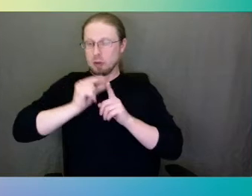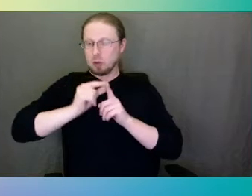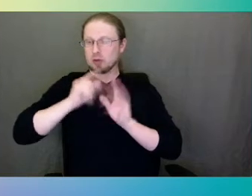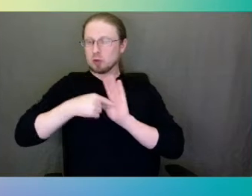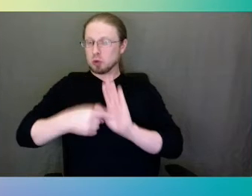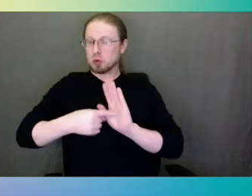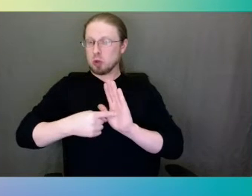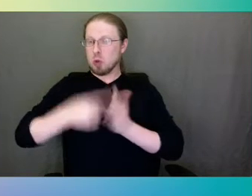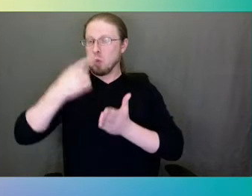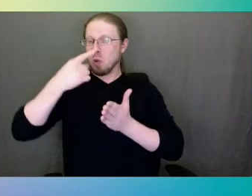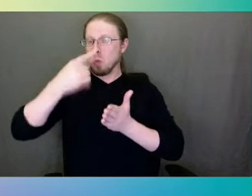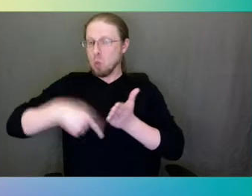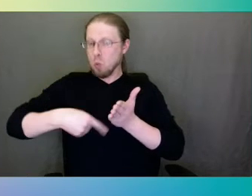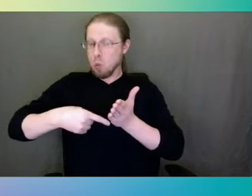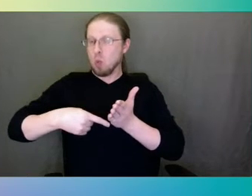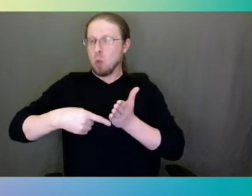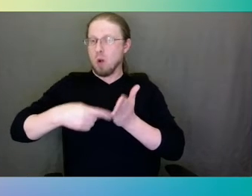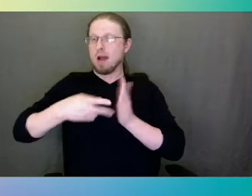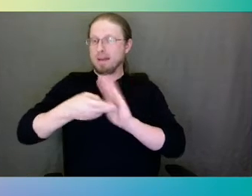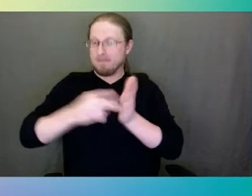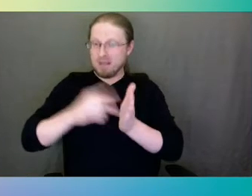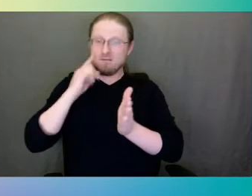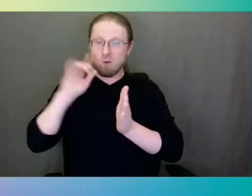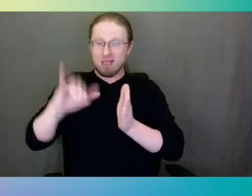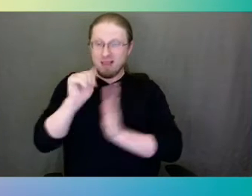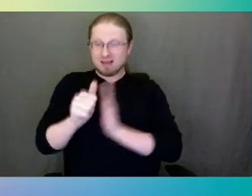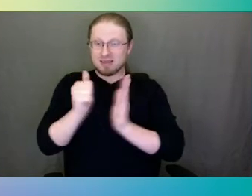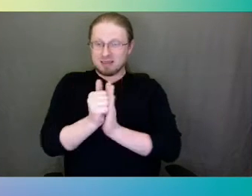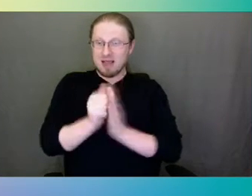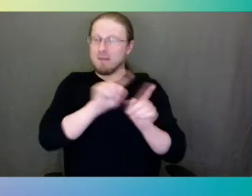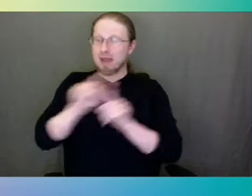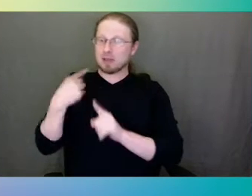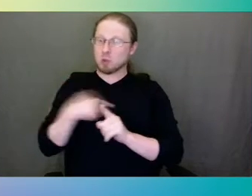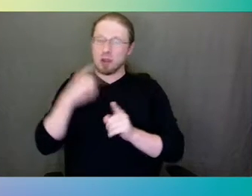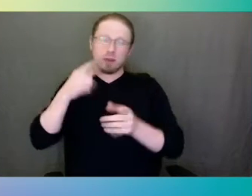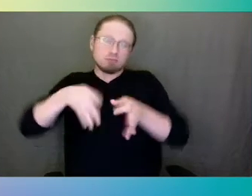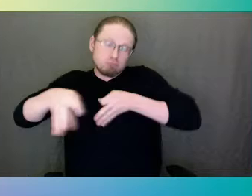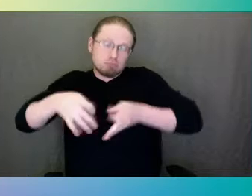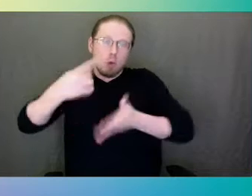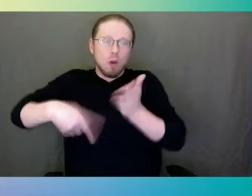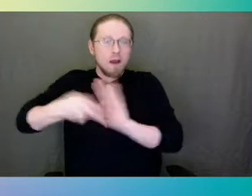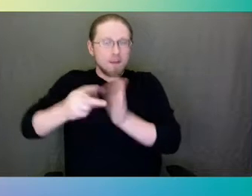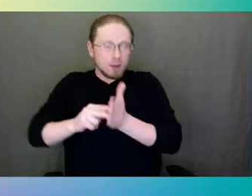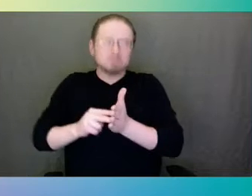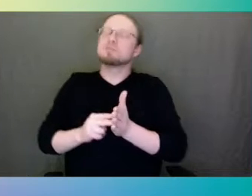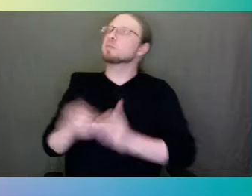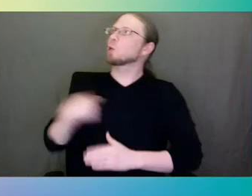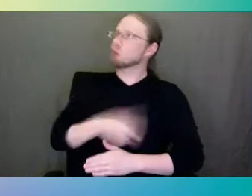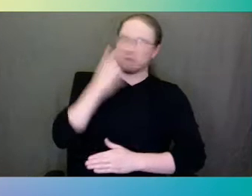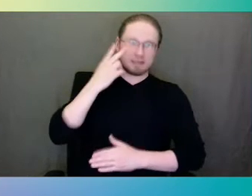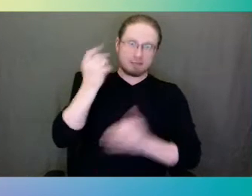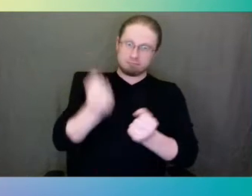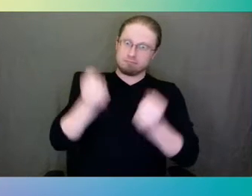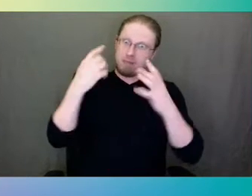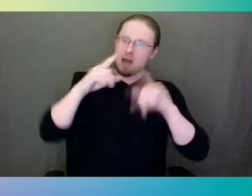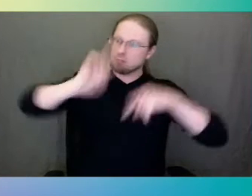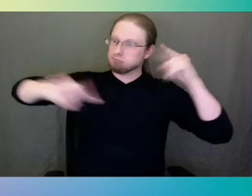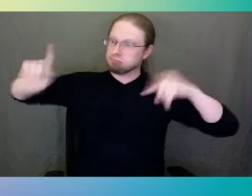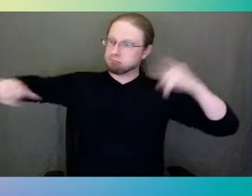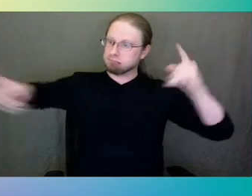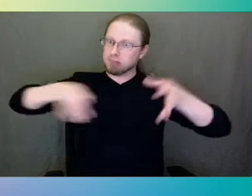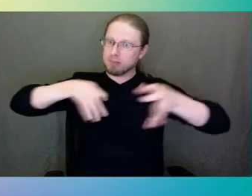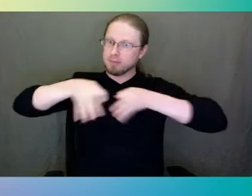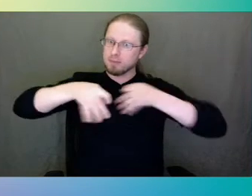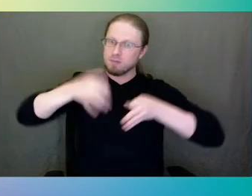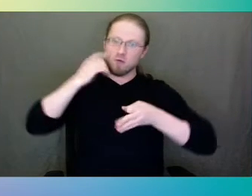what those Greek words mean. So we have seen a huge variety of words for these Greek words as translations in the